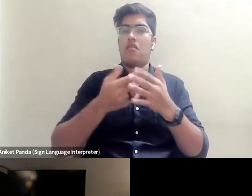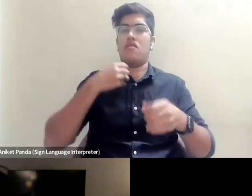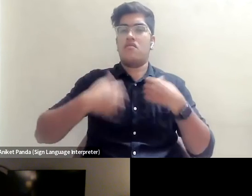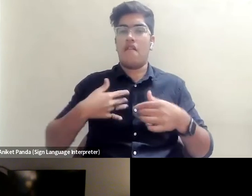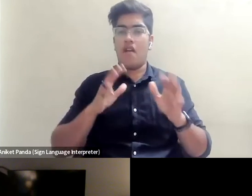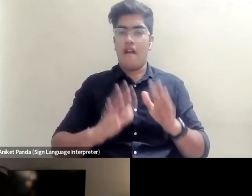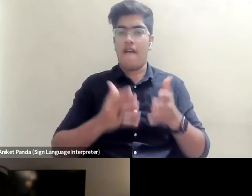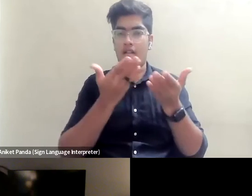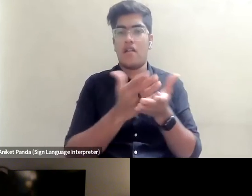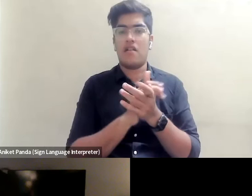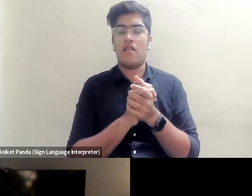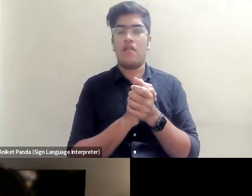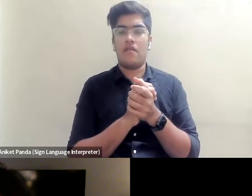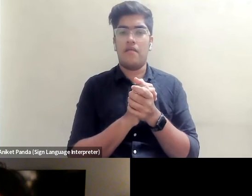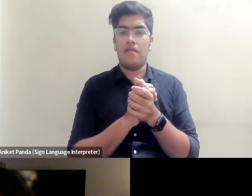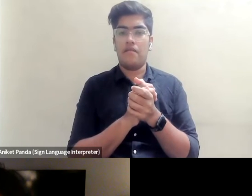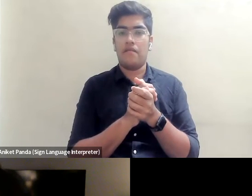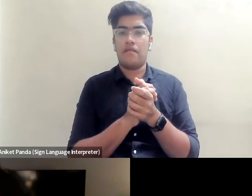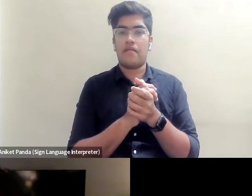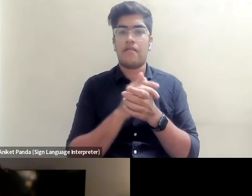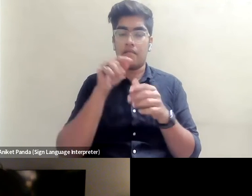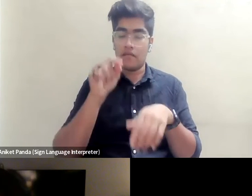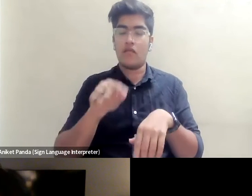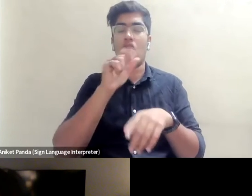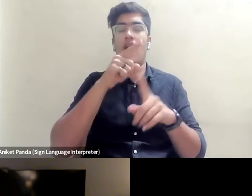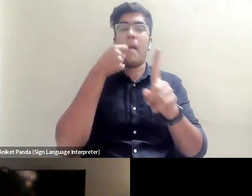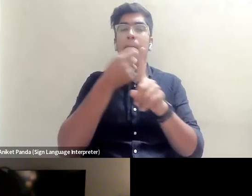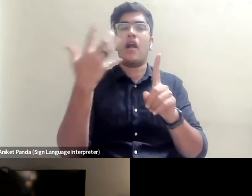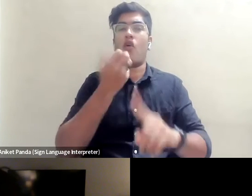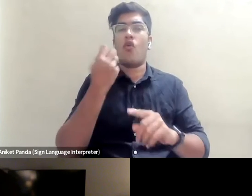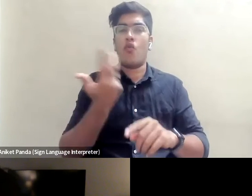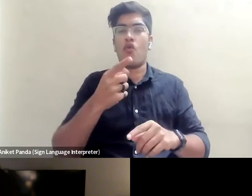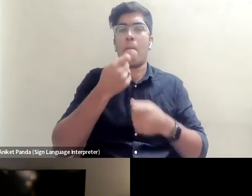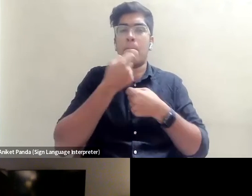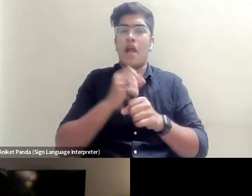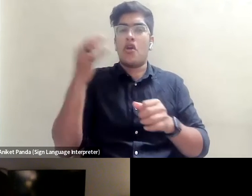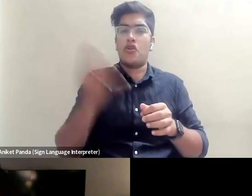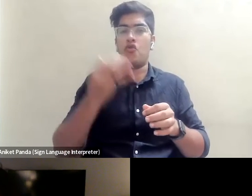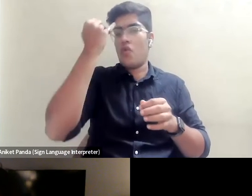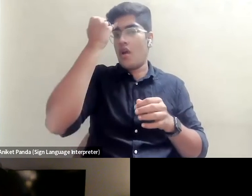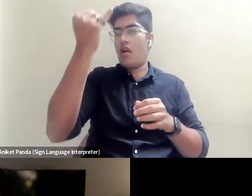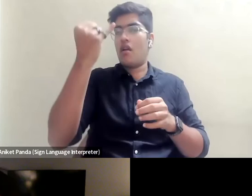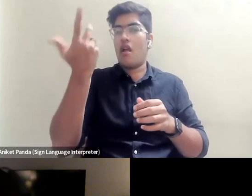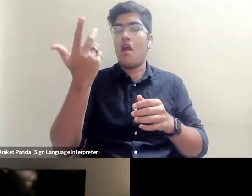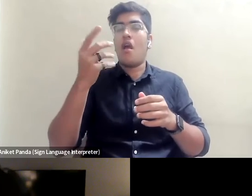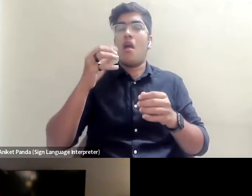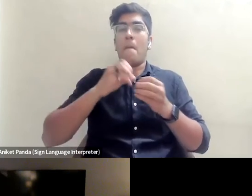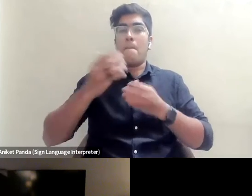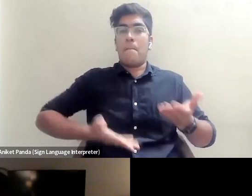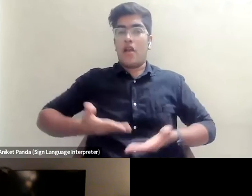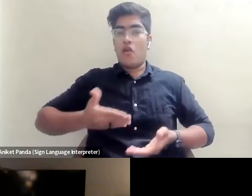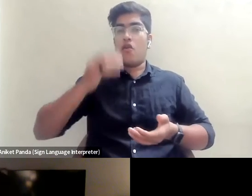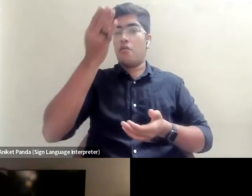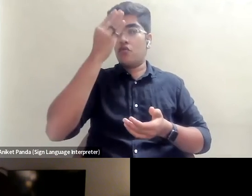that has been to create this modern day idea of the Bengali Muslim as the outsider. The British